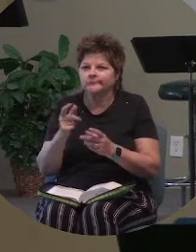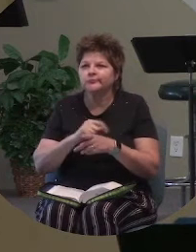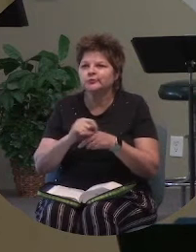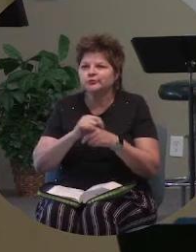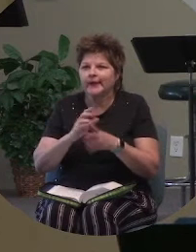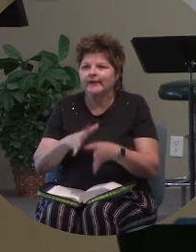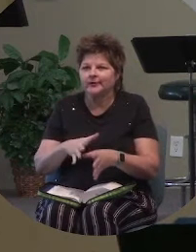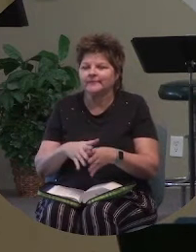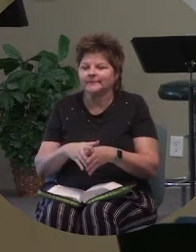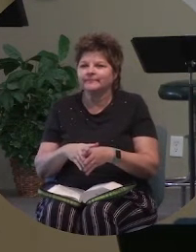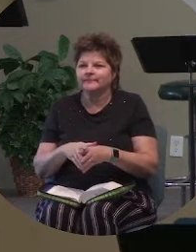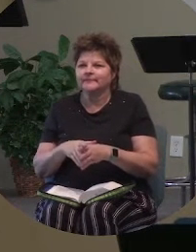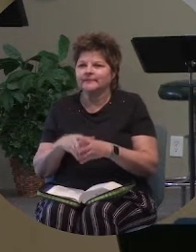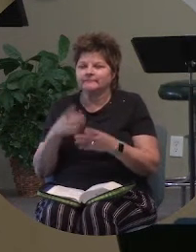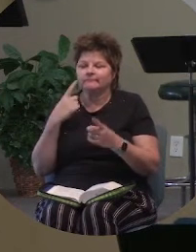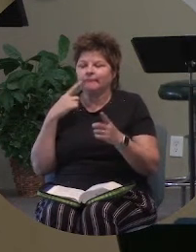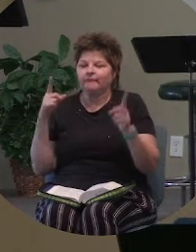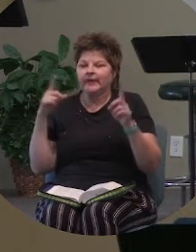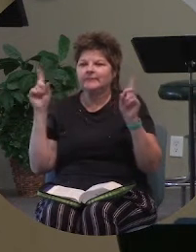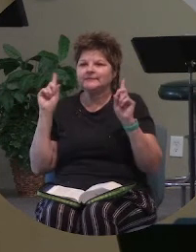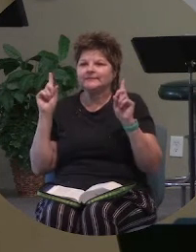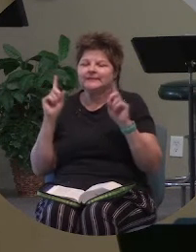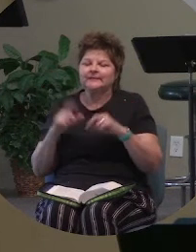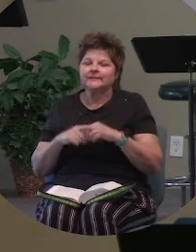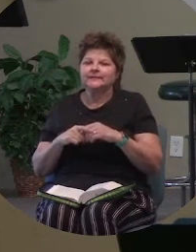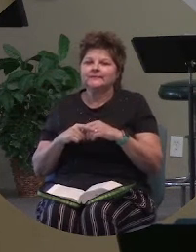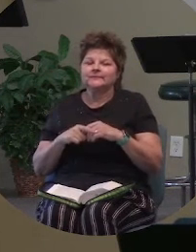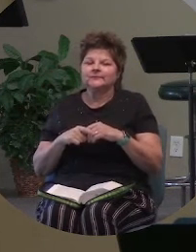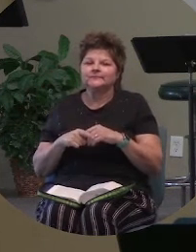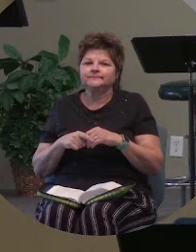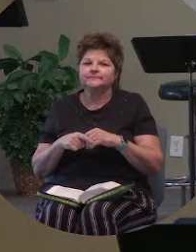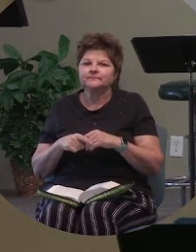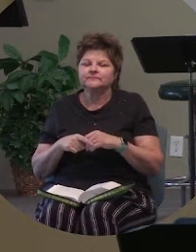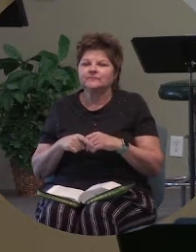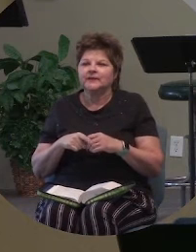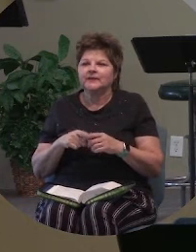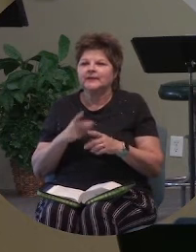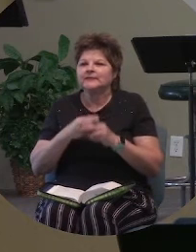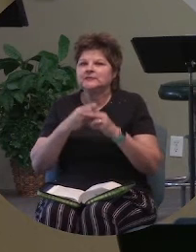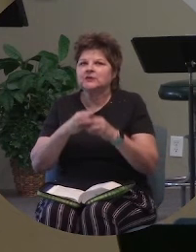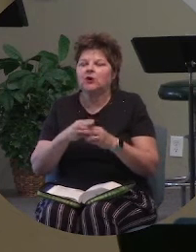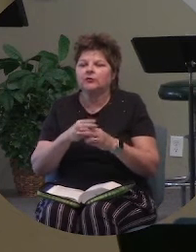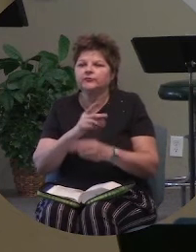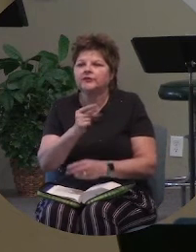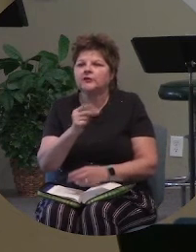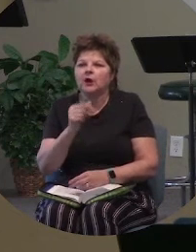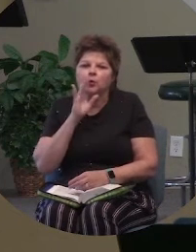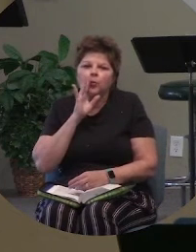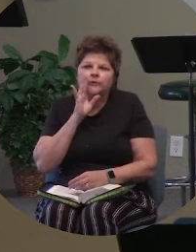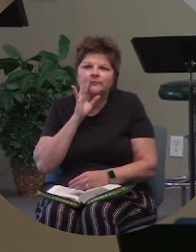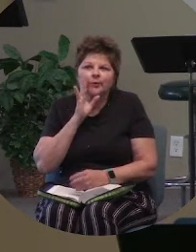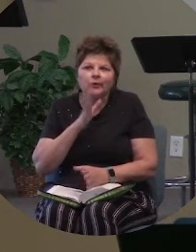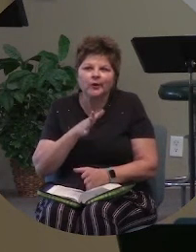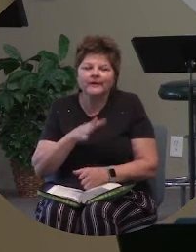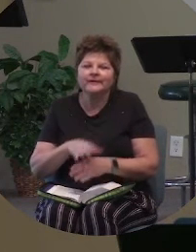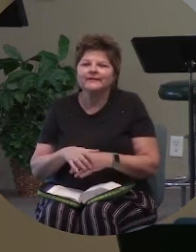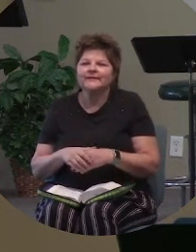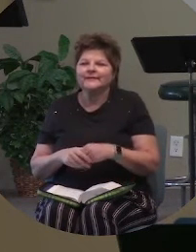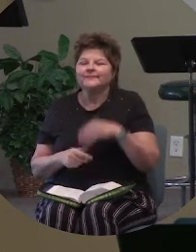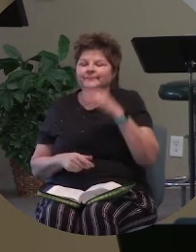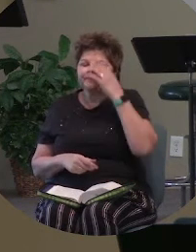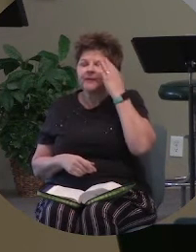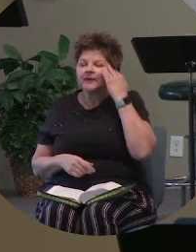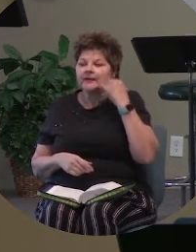most people can't even get a grip on. He can go, and a dog will come be charging for it, and it will